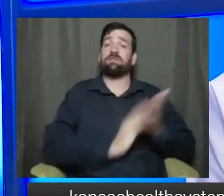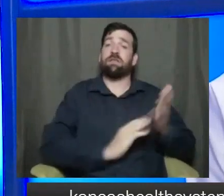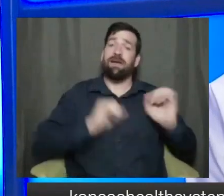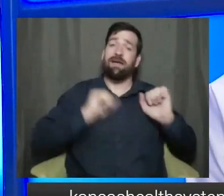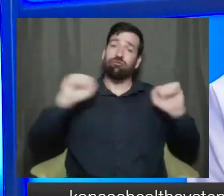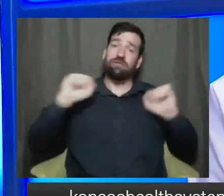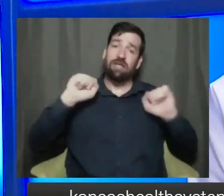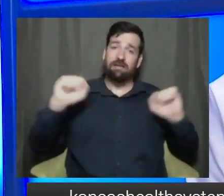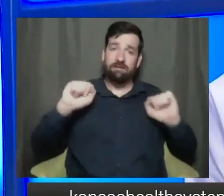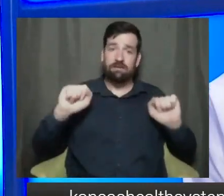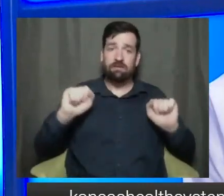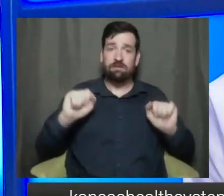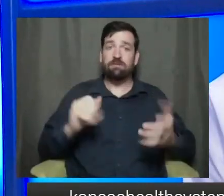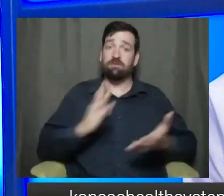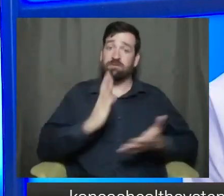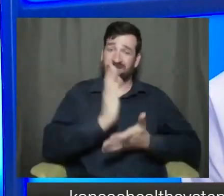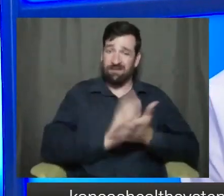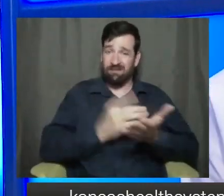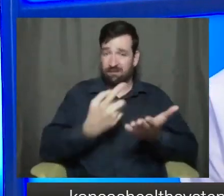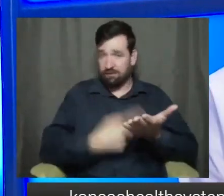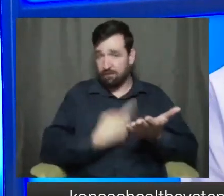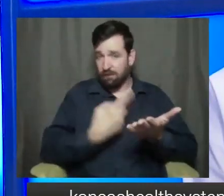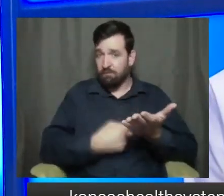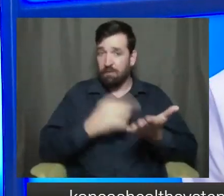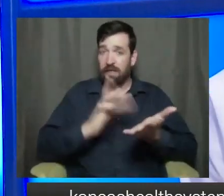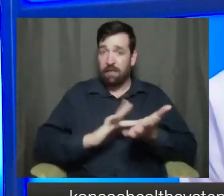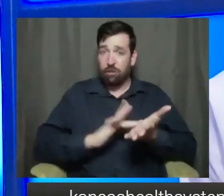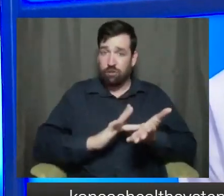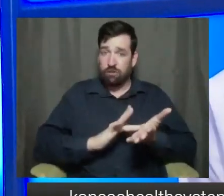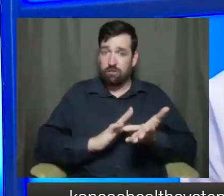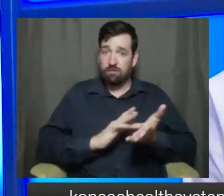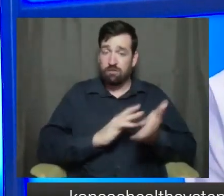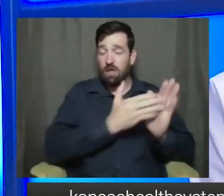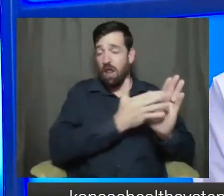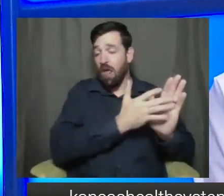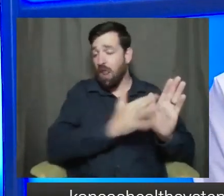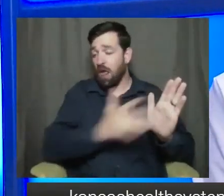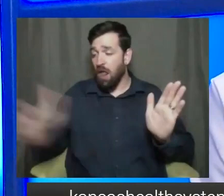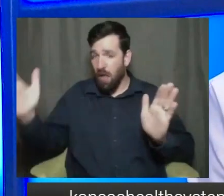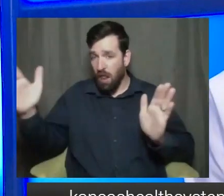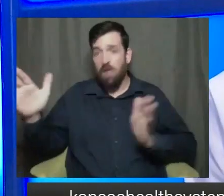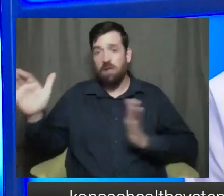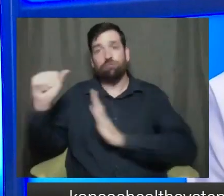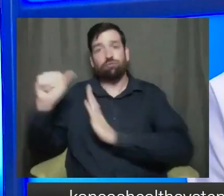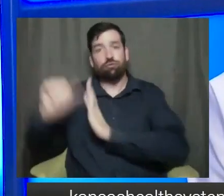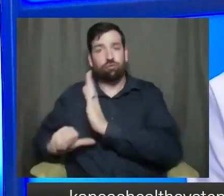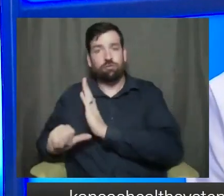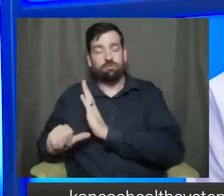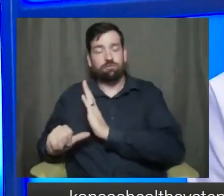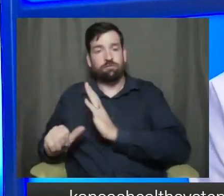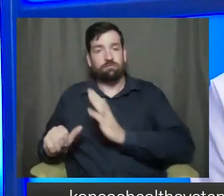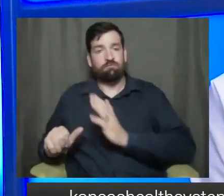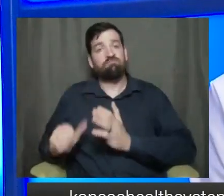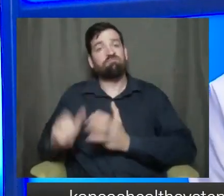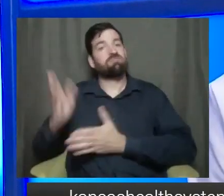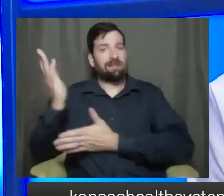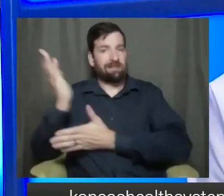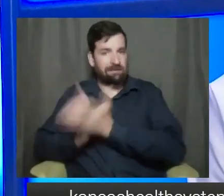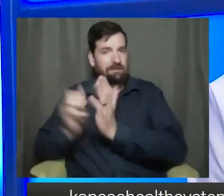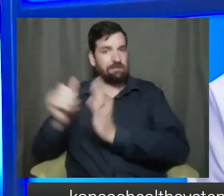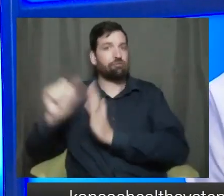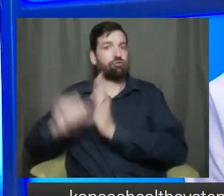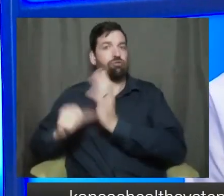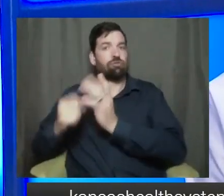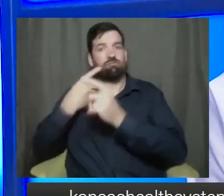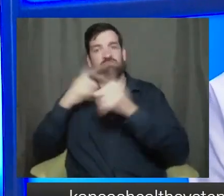Sometimes there are medications that we can use, all the way up to surgery. And there are surgical interventions that are very helpful for some of these